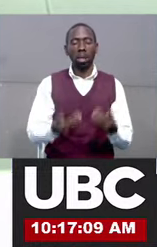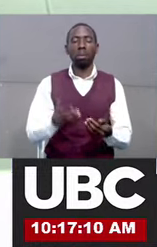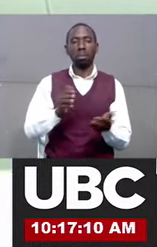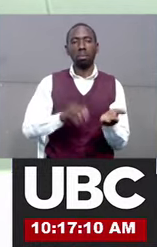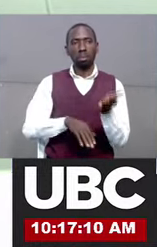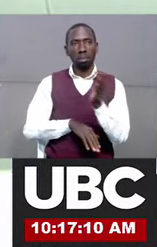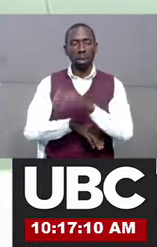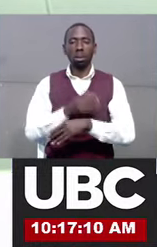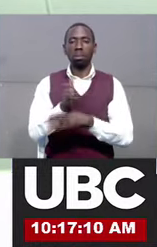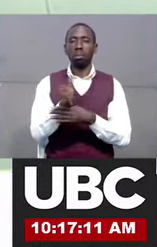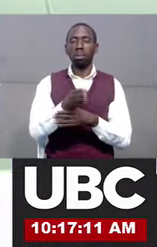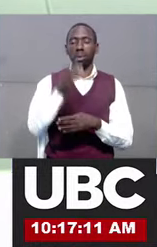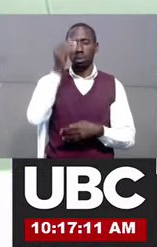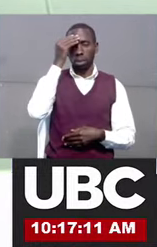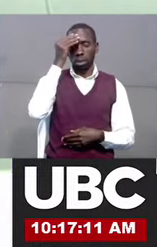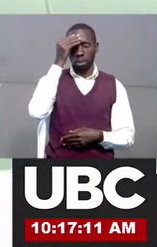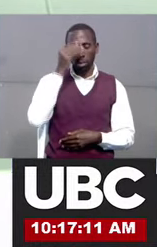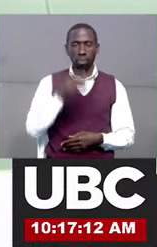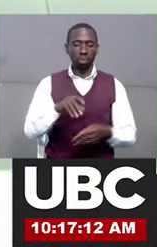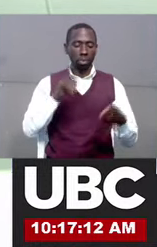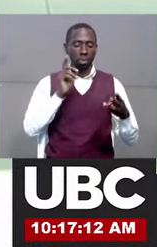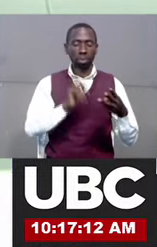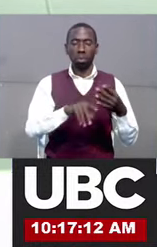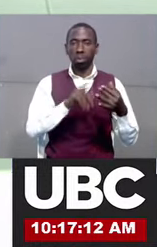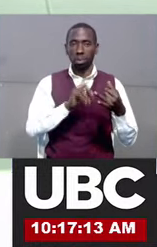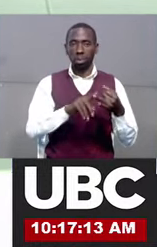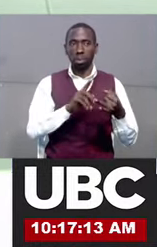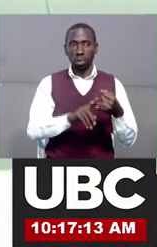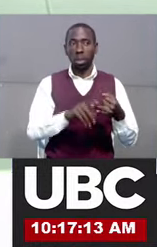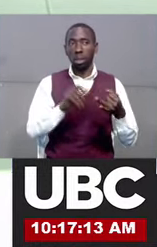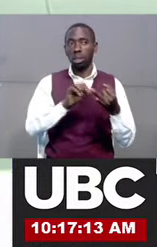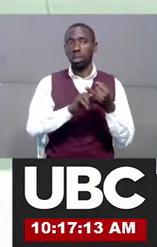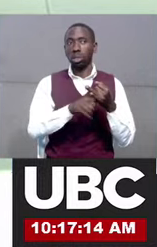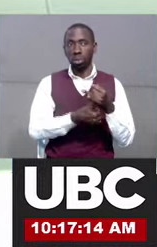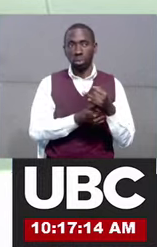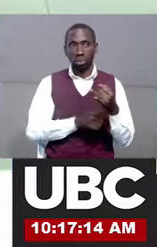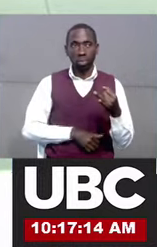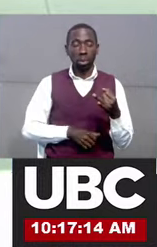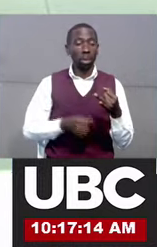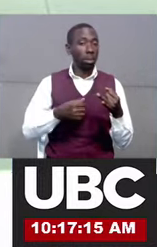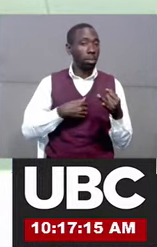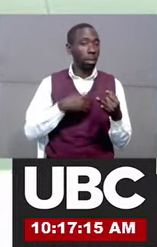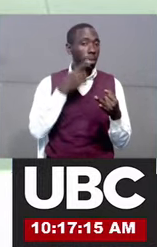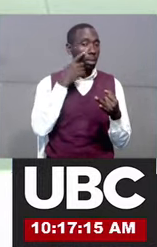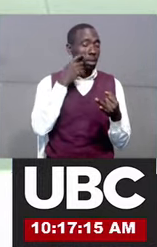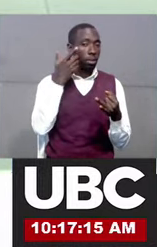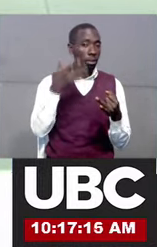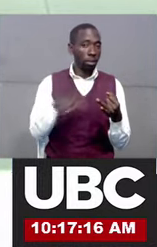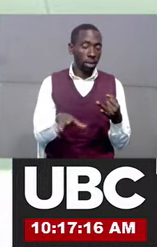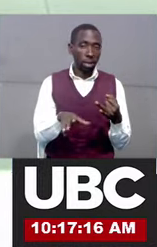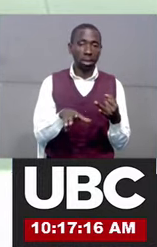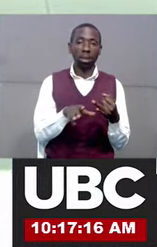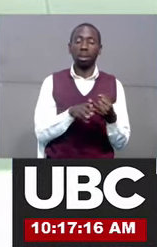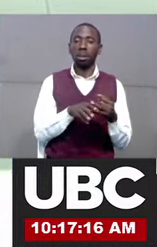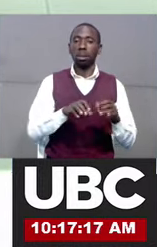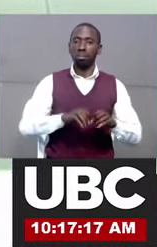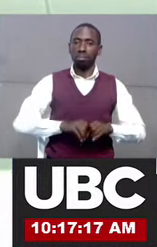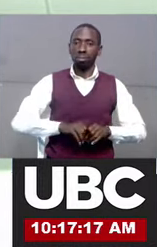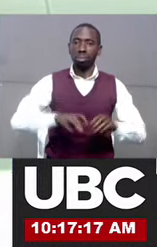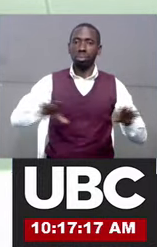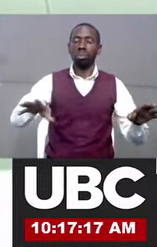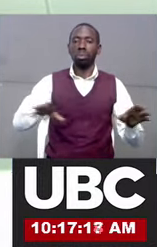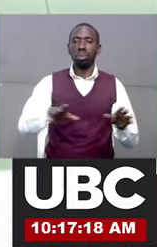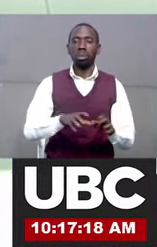Education. Madam Speaker, the second issue, as I said before, I have seen the adverts in